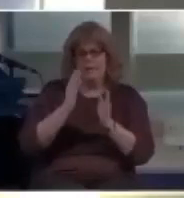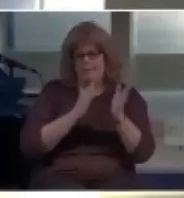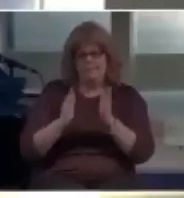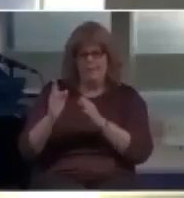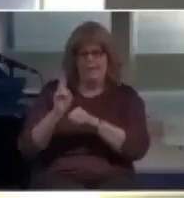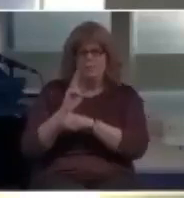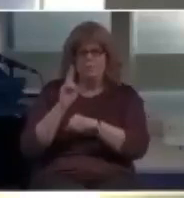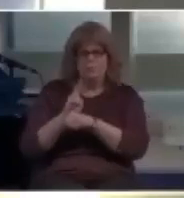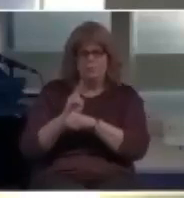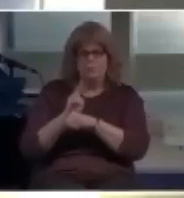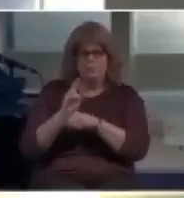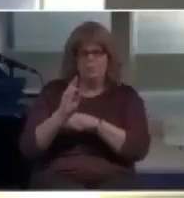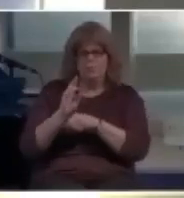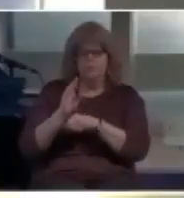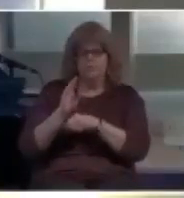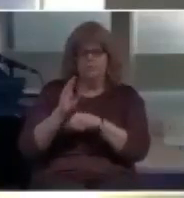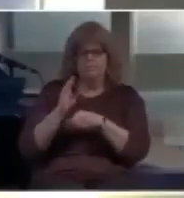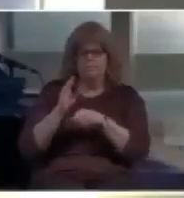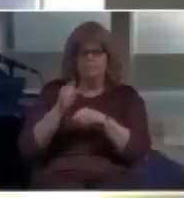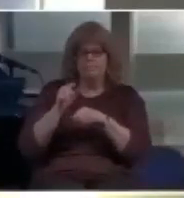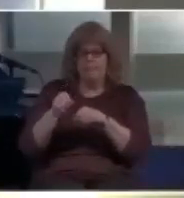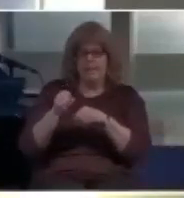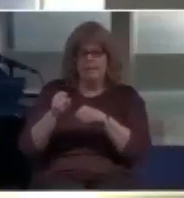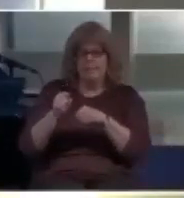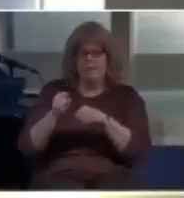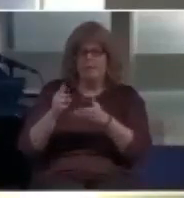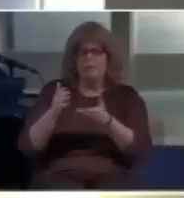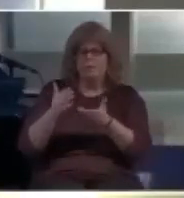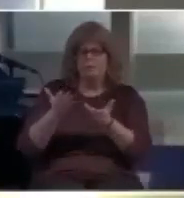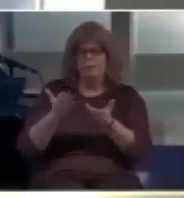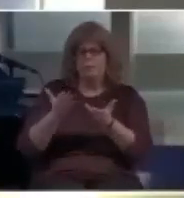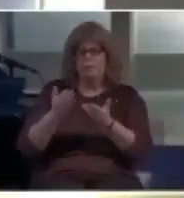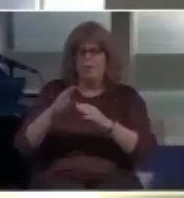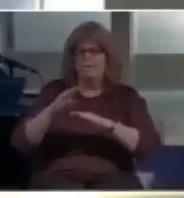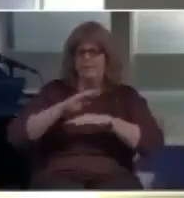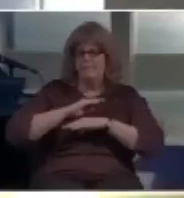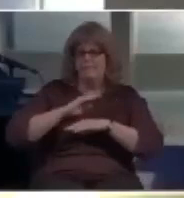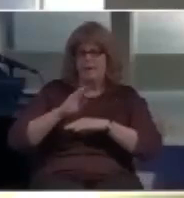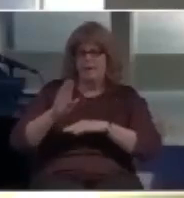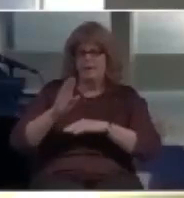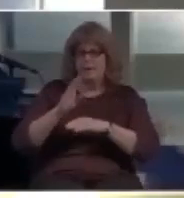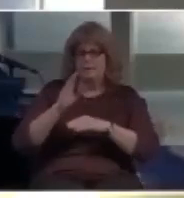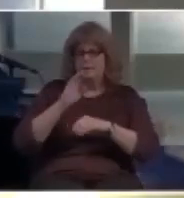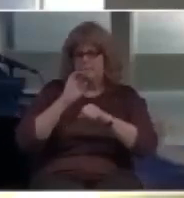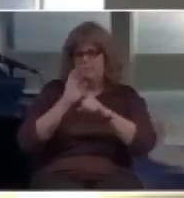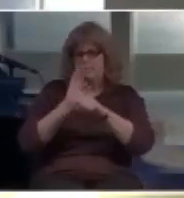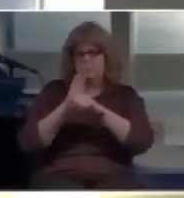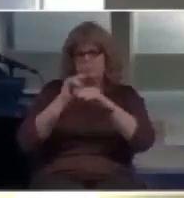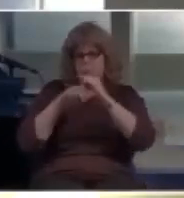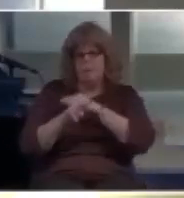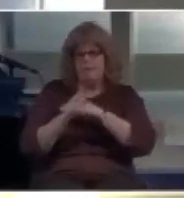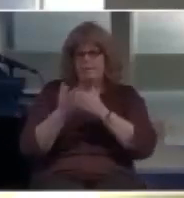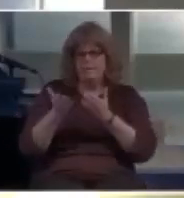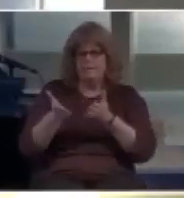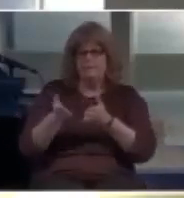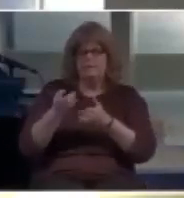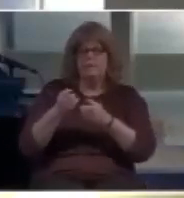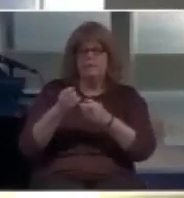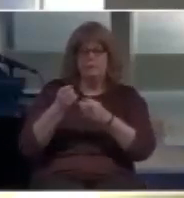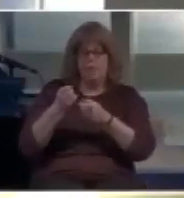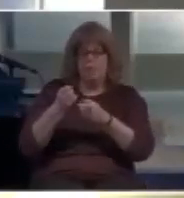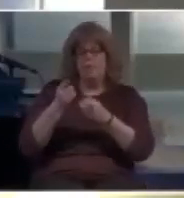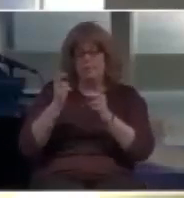use it in the fulfilling of his end time promises. And so he is a